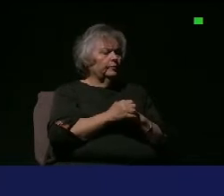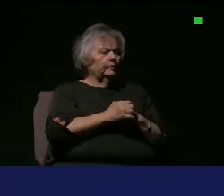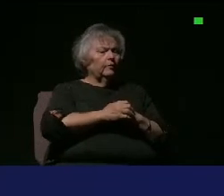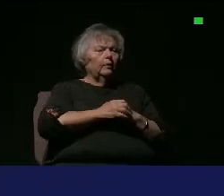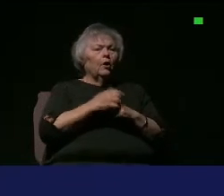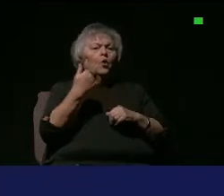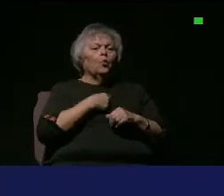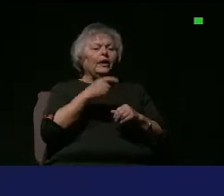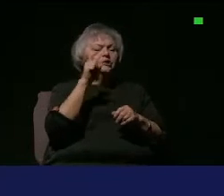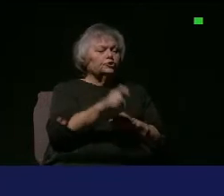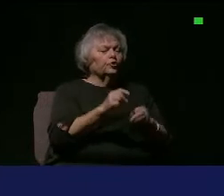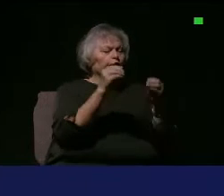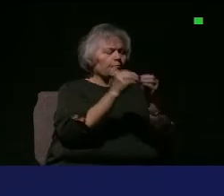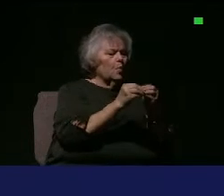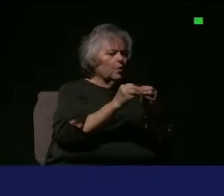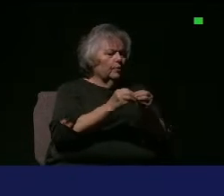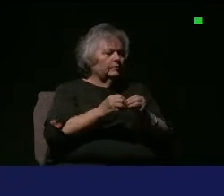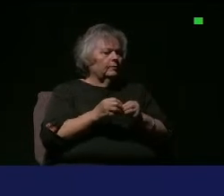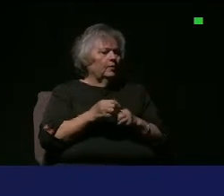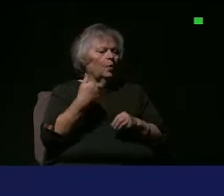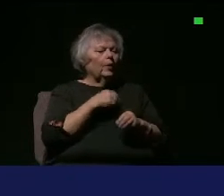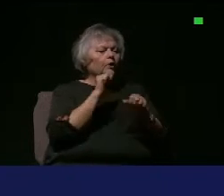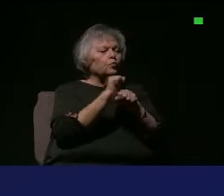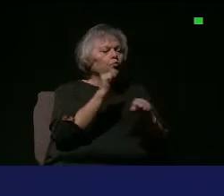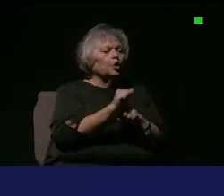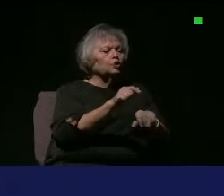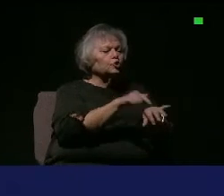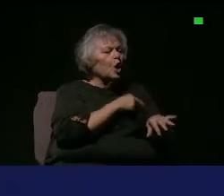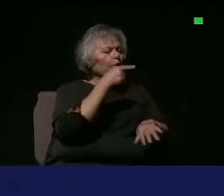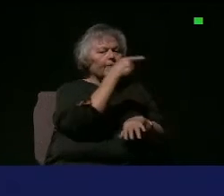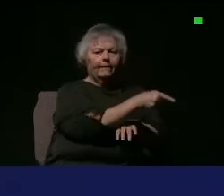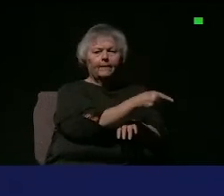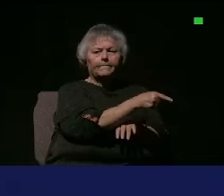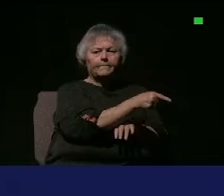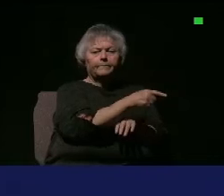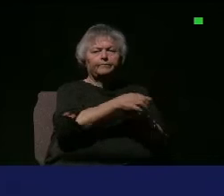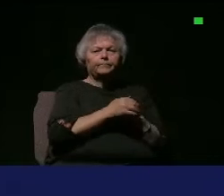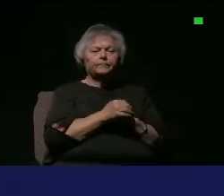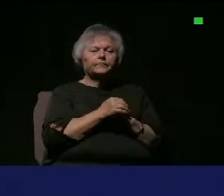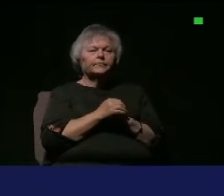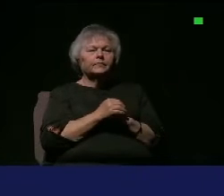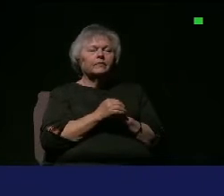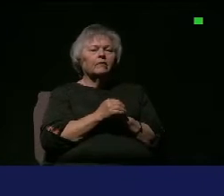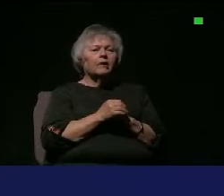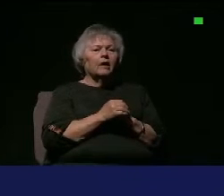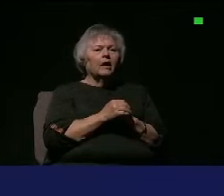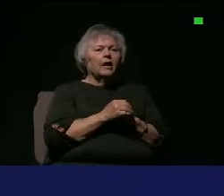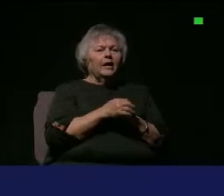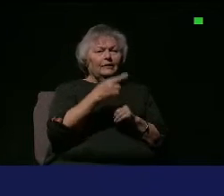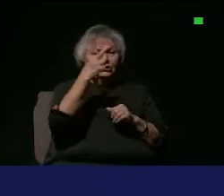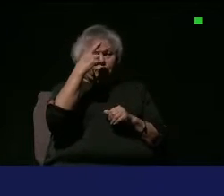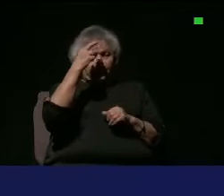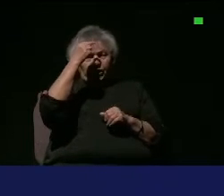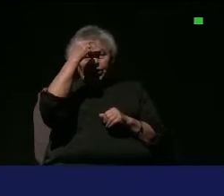more. The Greek word that's used here is gozazo, and it's the same word that's used in the Hebrew for